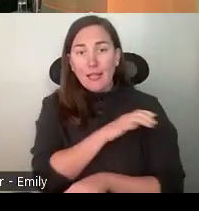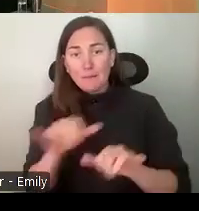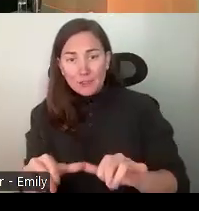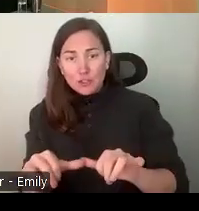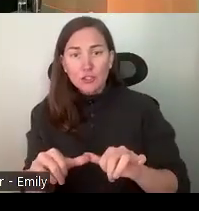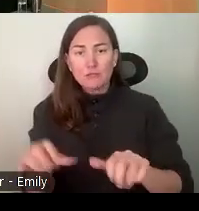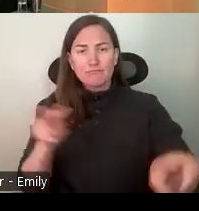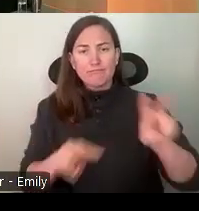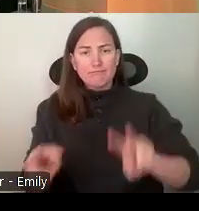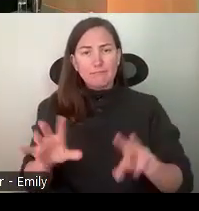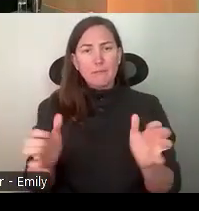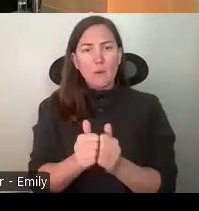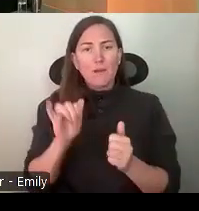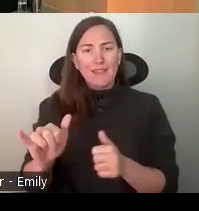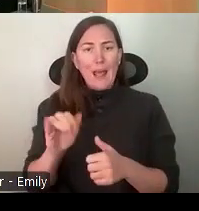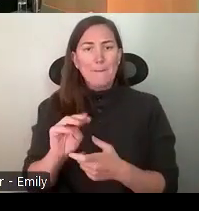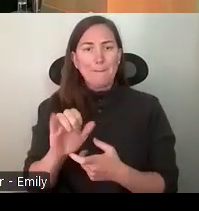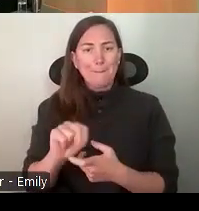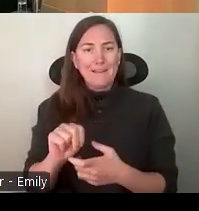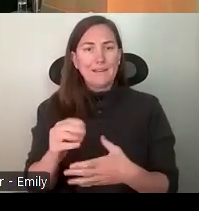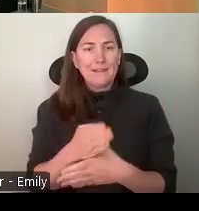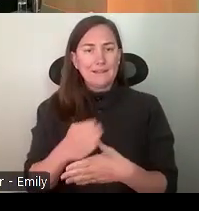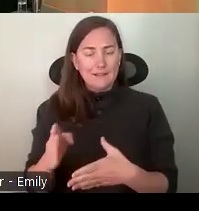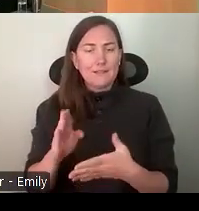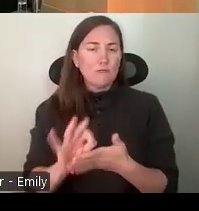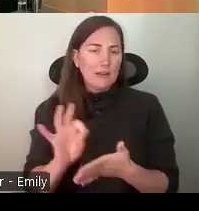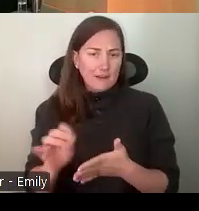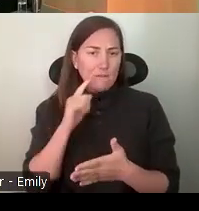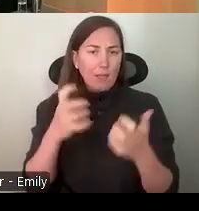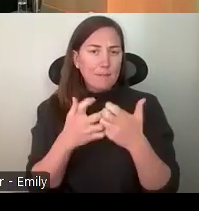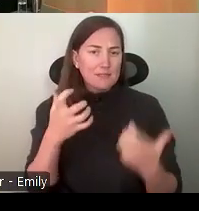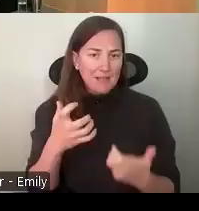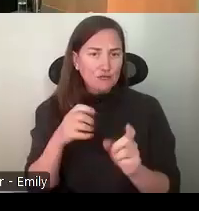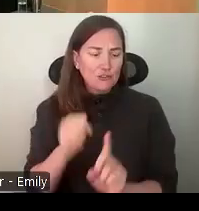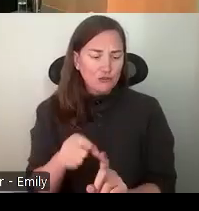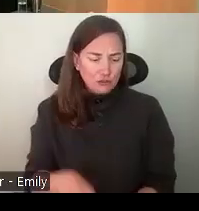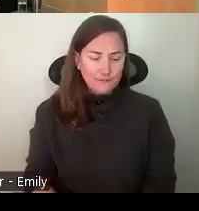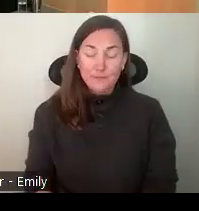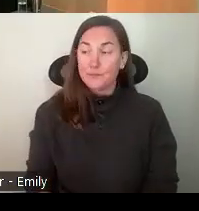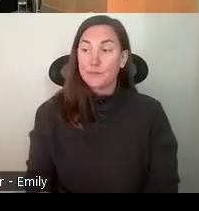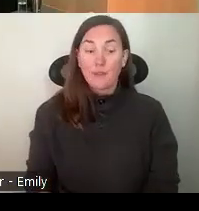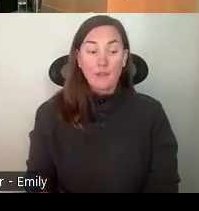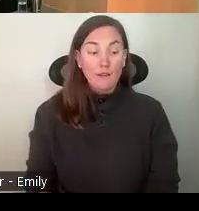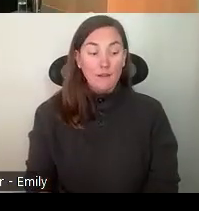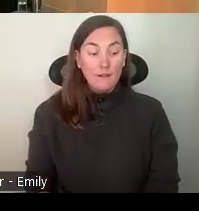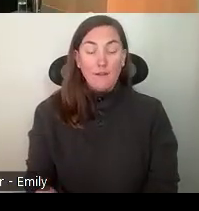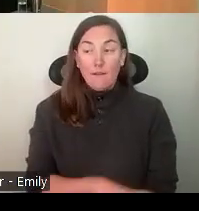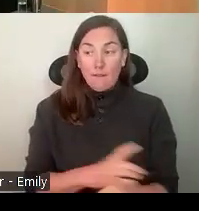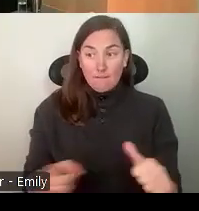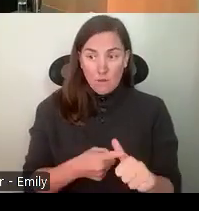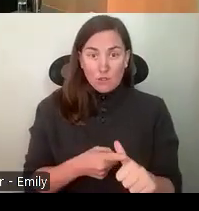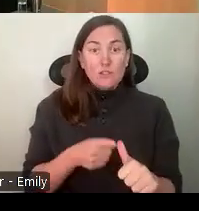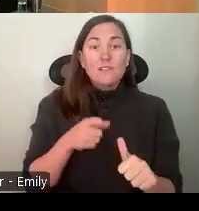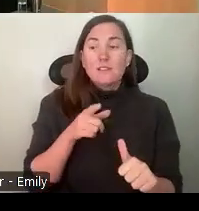mean ratings in the mismatch condition. First, we looked at the hallucinations item